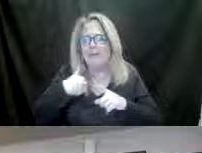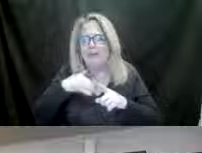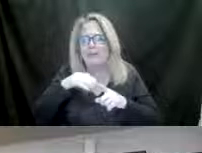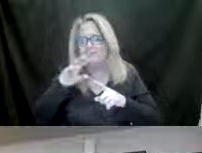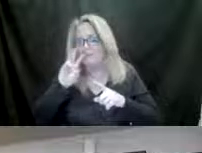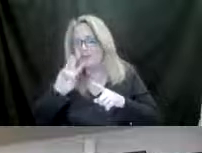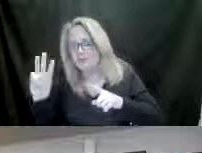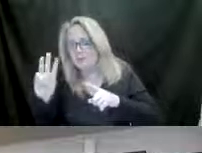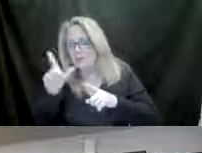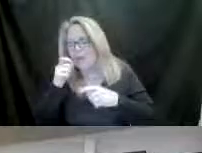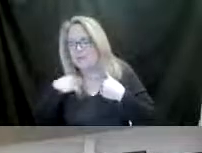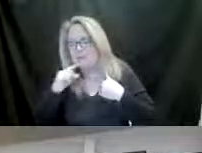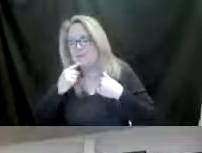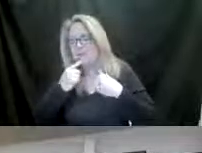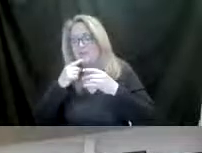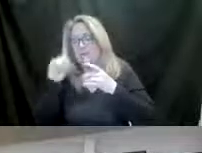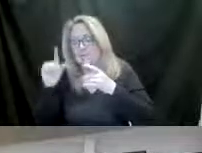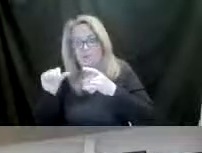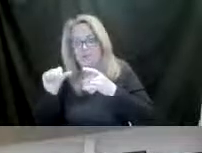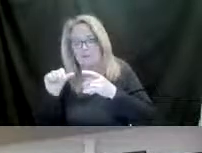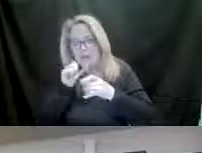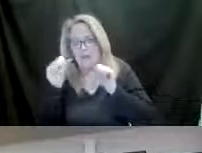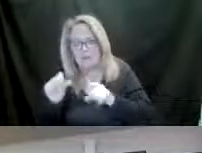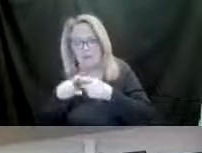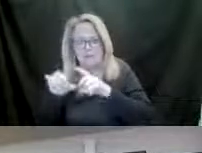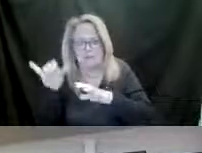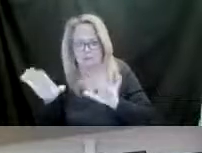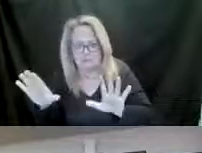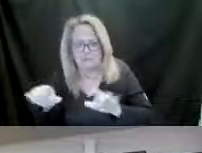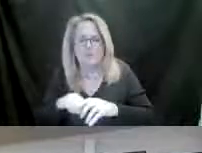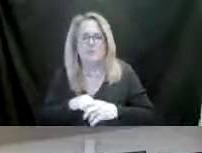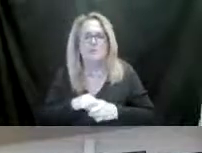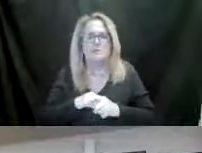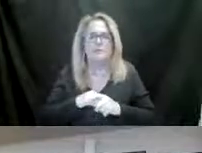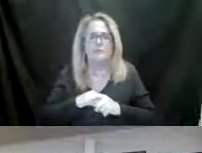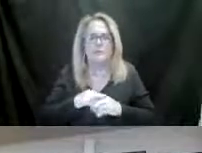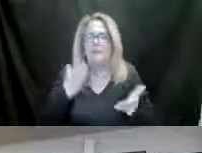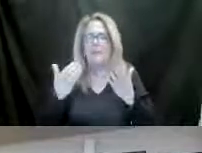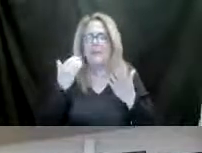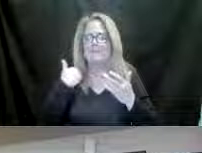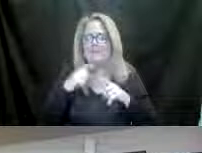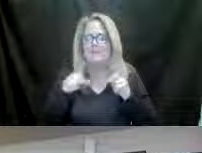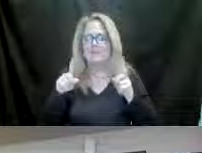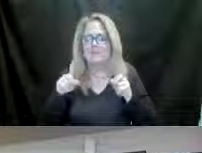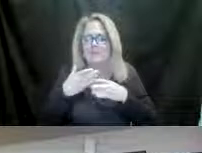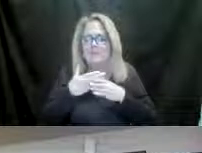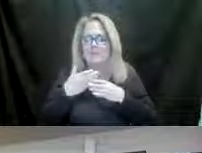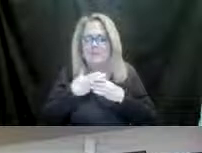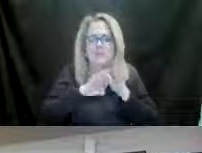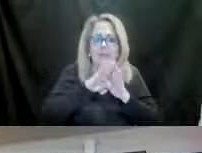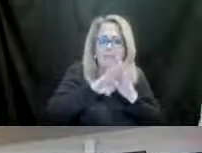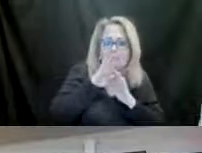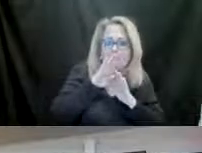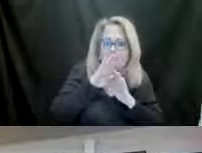significant disabilities are not able to do that. So there may be a difference between chronological and developmental